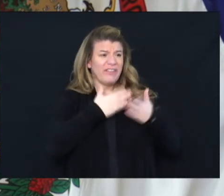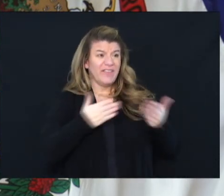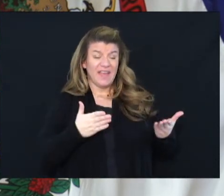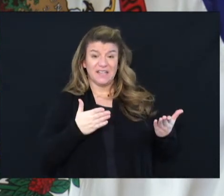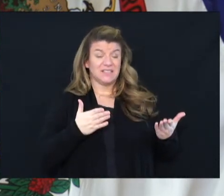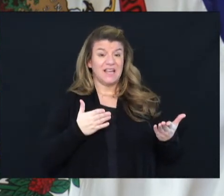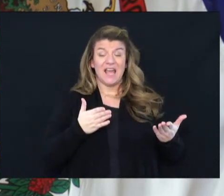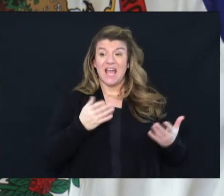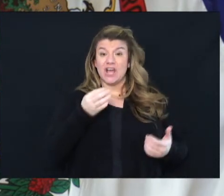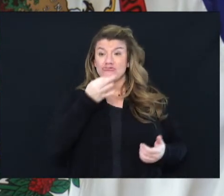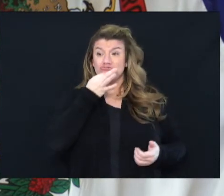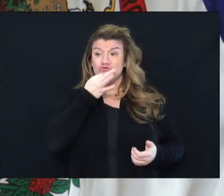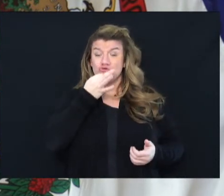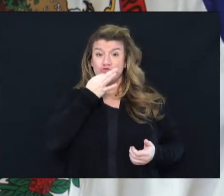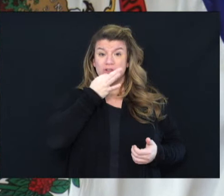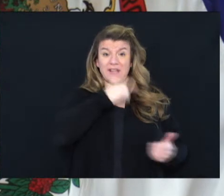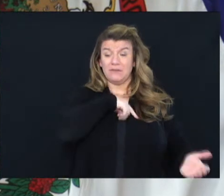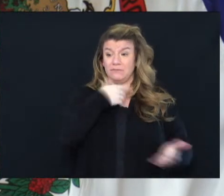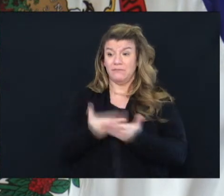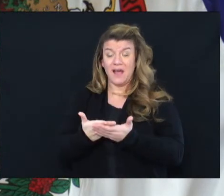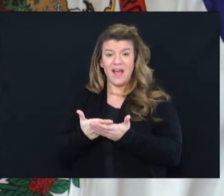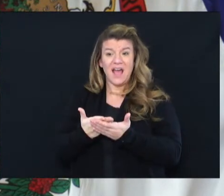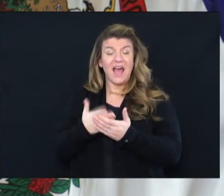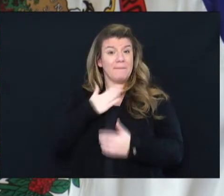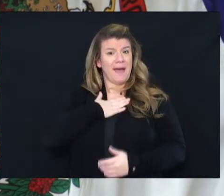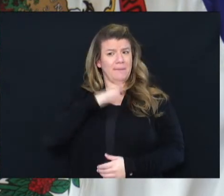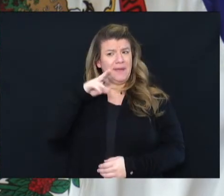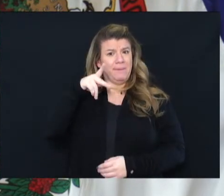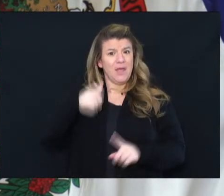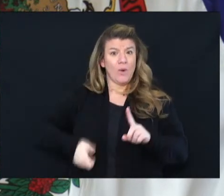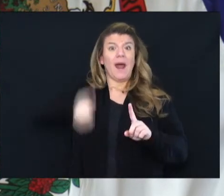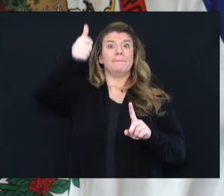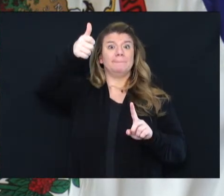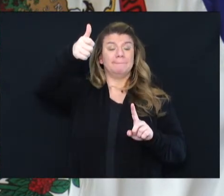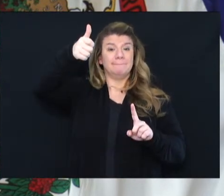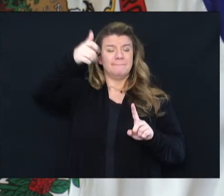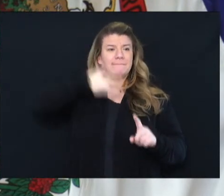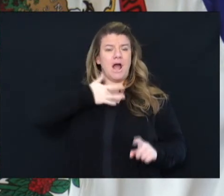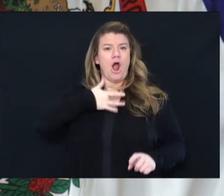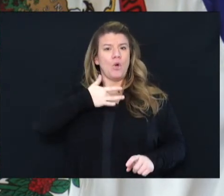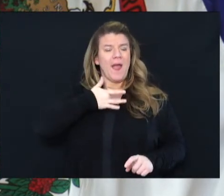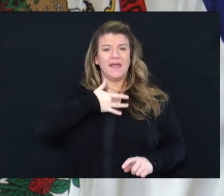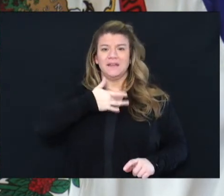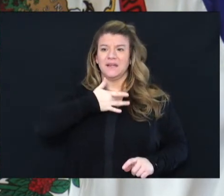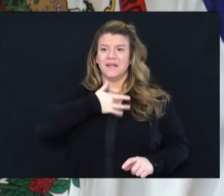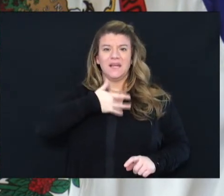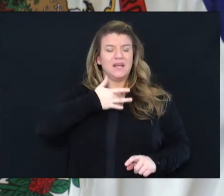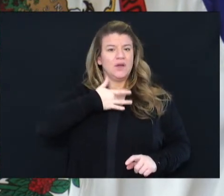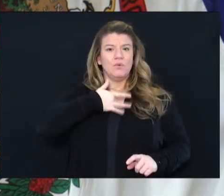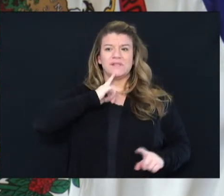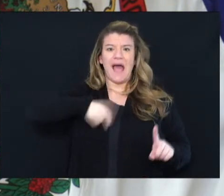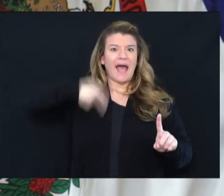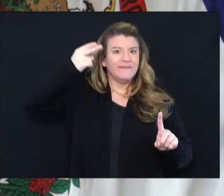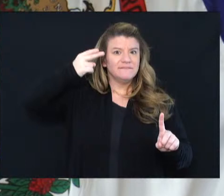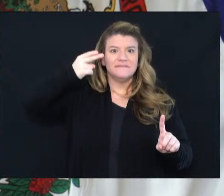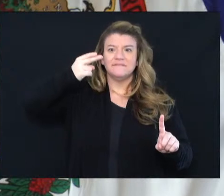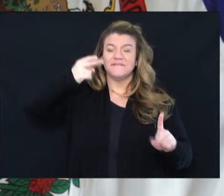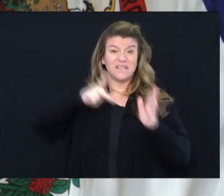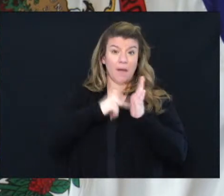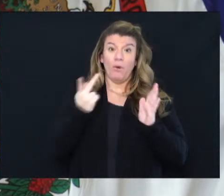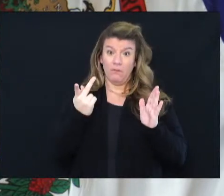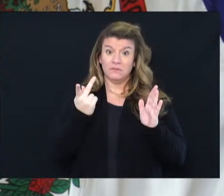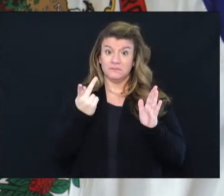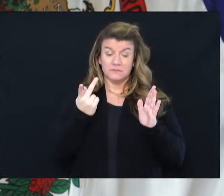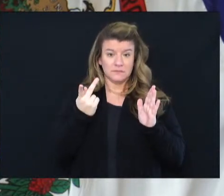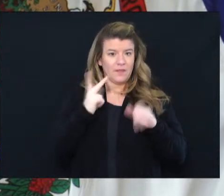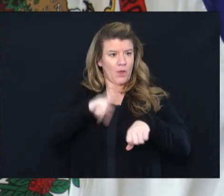right as soon as I started doing that, my blood pressure was through the roof, and my heart rate was way up, double